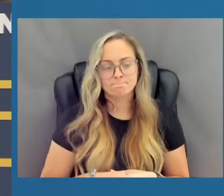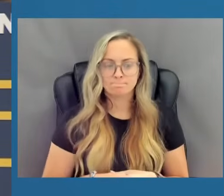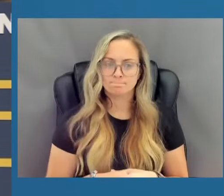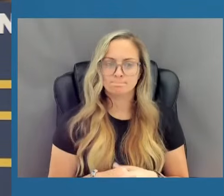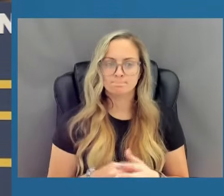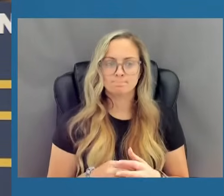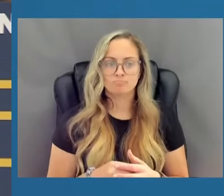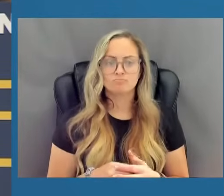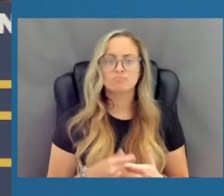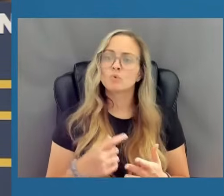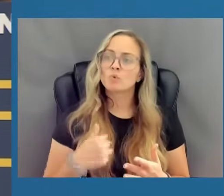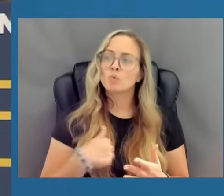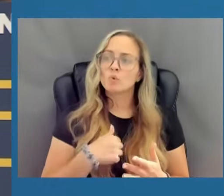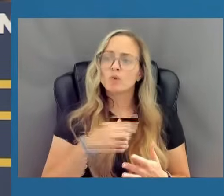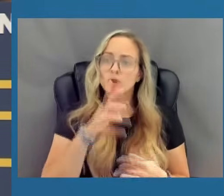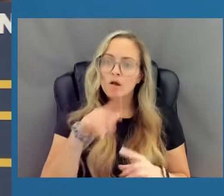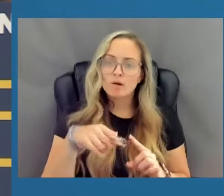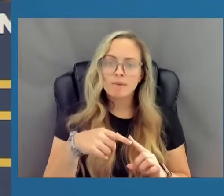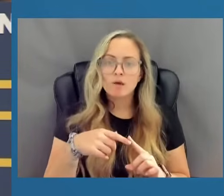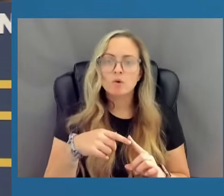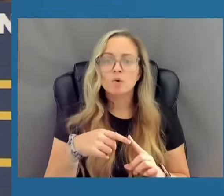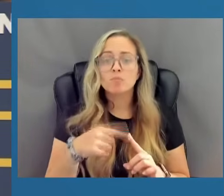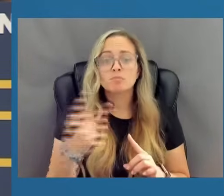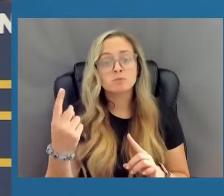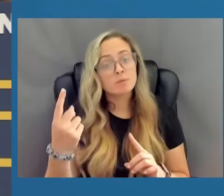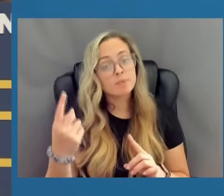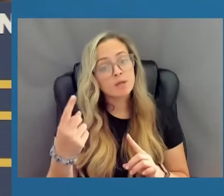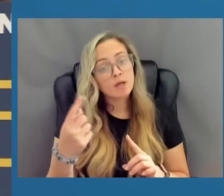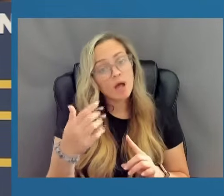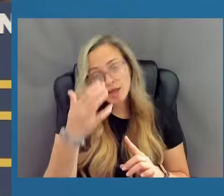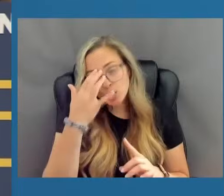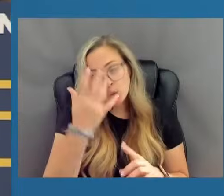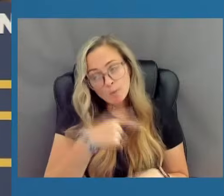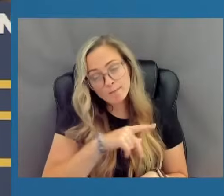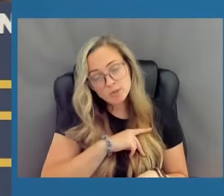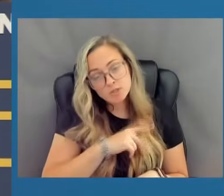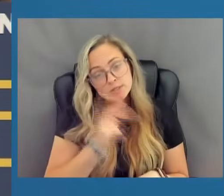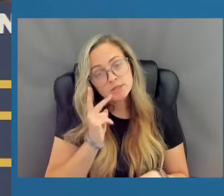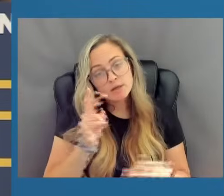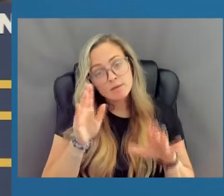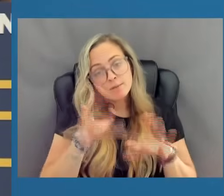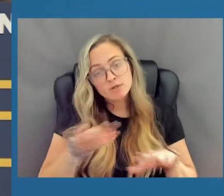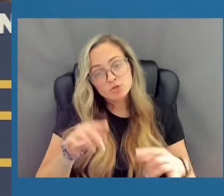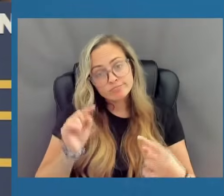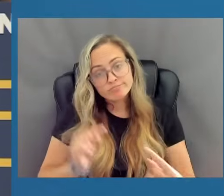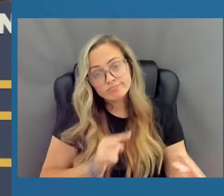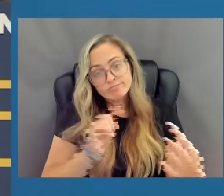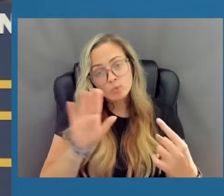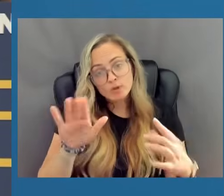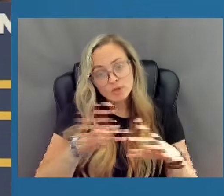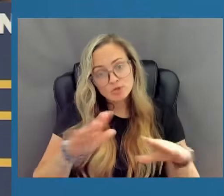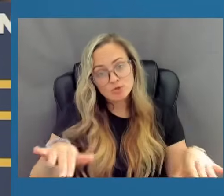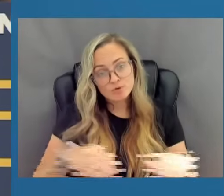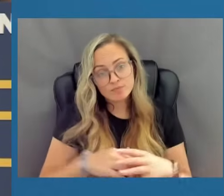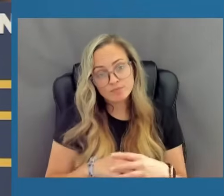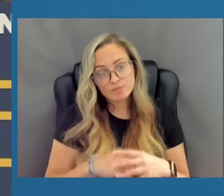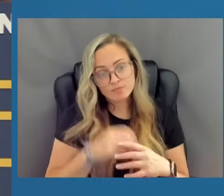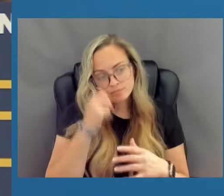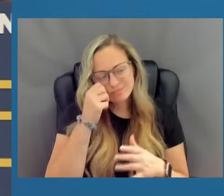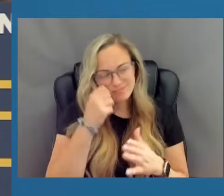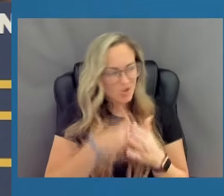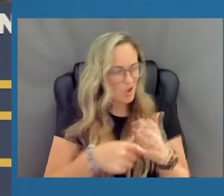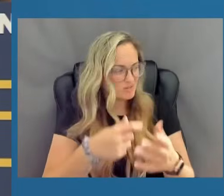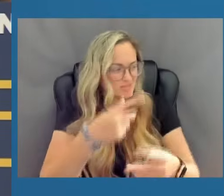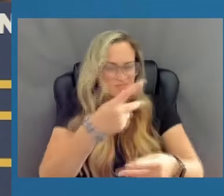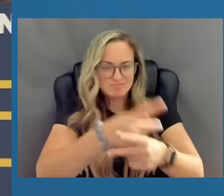And we talked about something I also know personally, and seeing my children struggle with their little children, cost of child